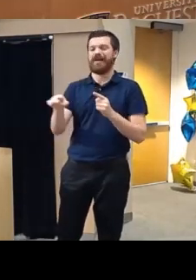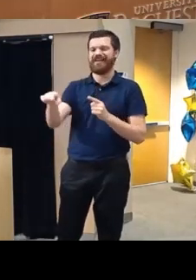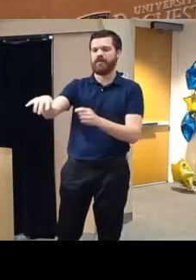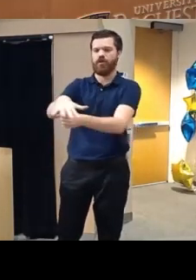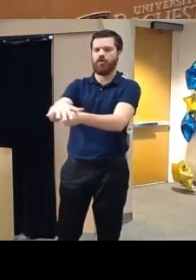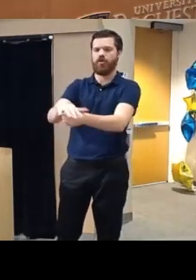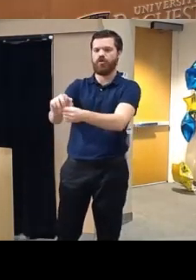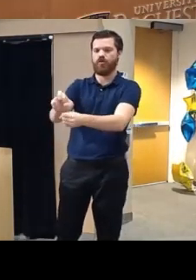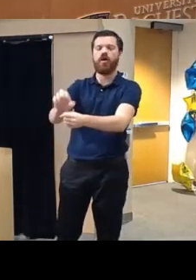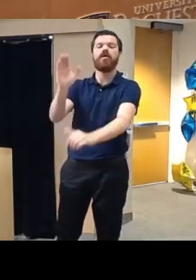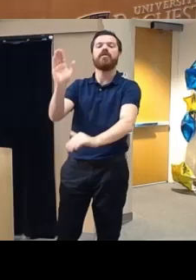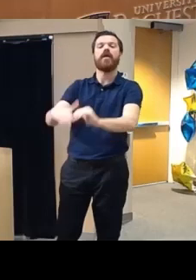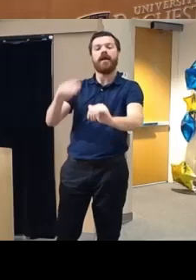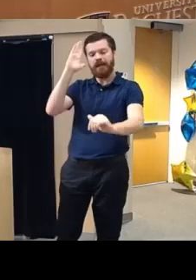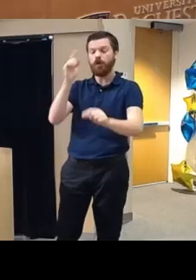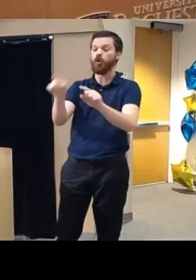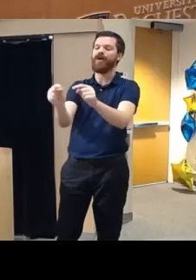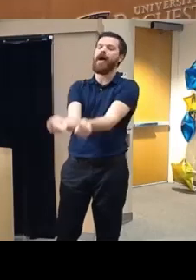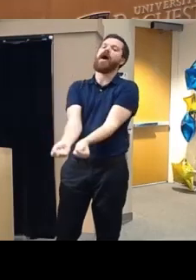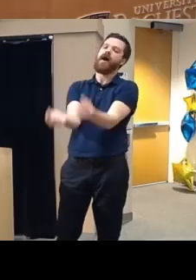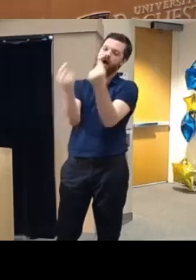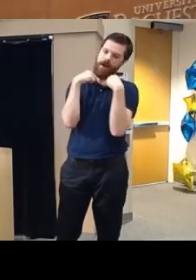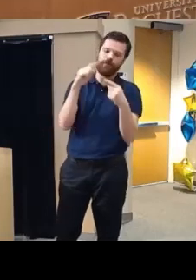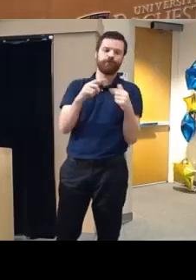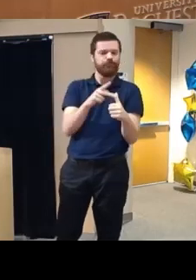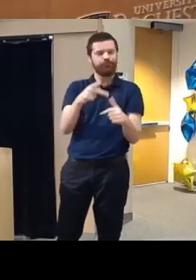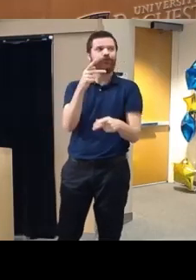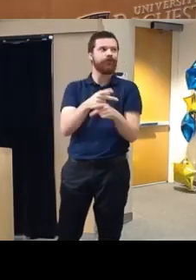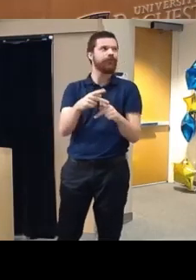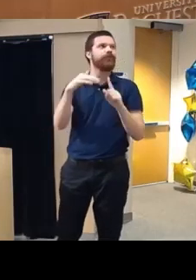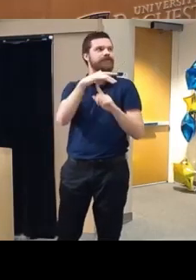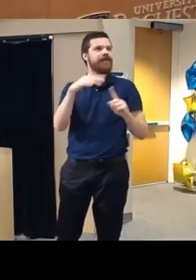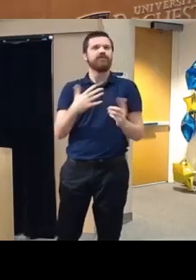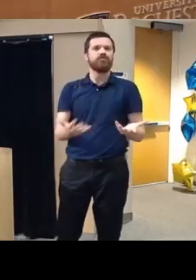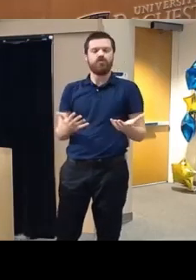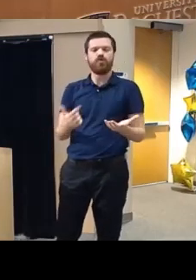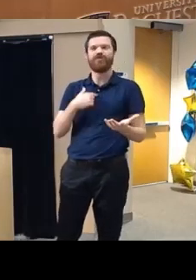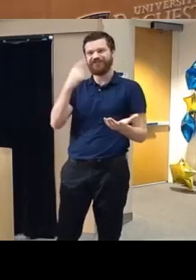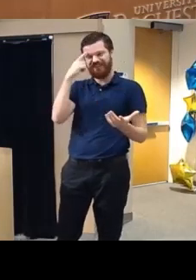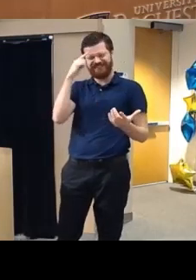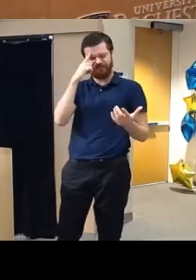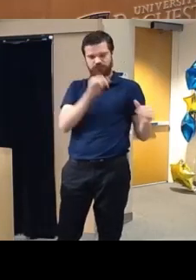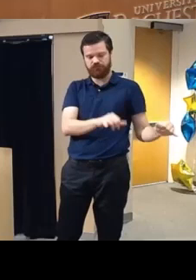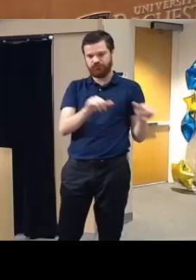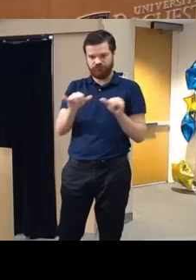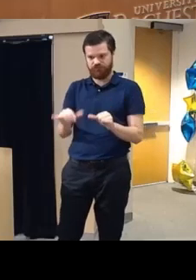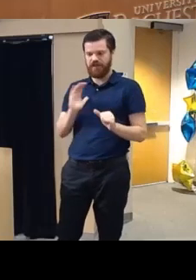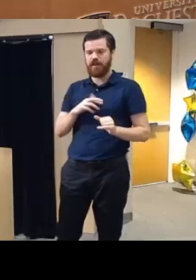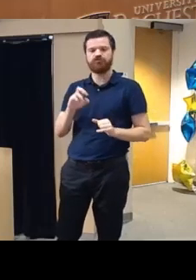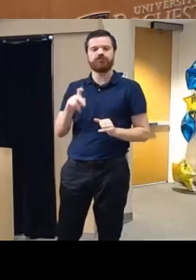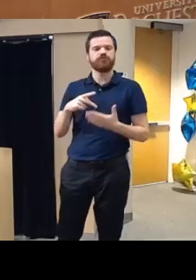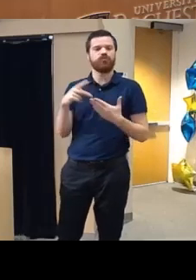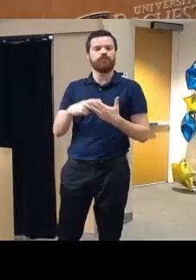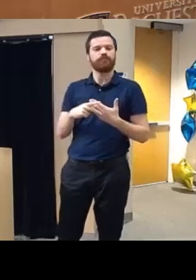than expecting them to come to the health setting, to primary care. We try to think about that similarly in our MIPS program.